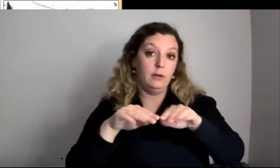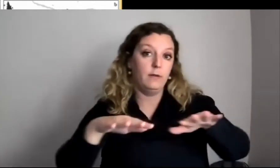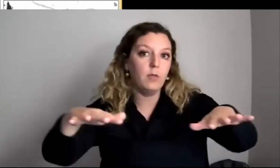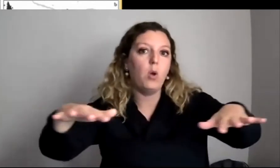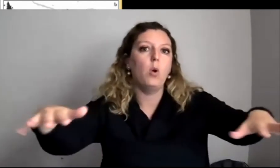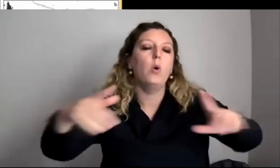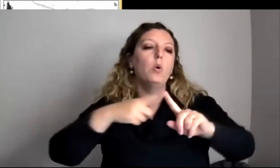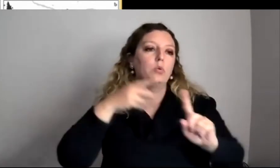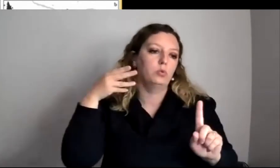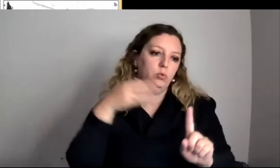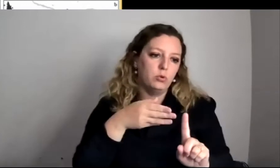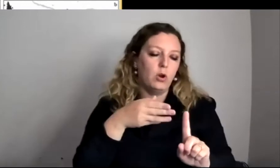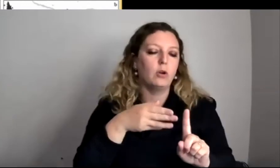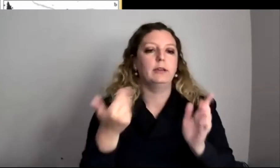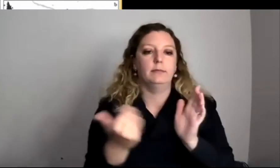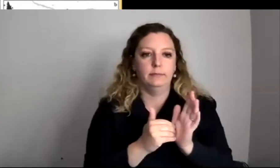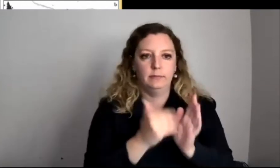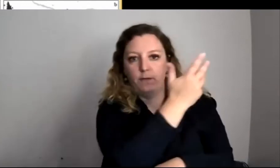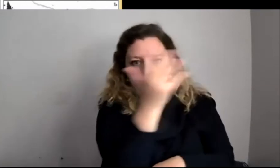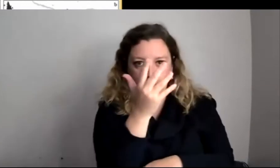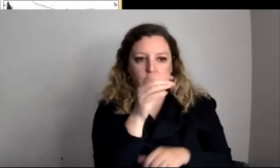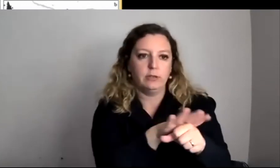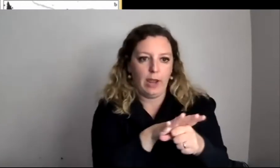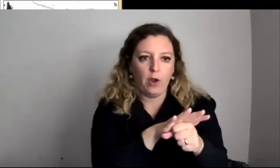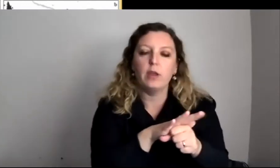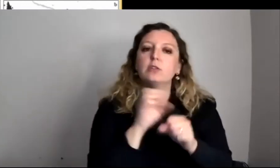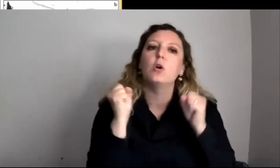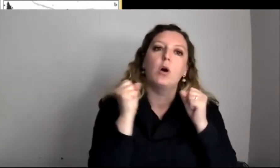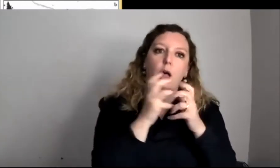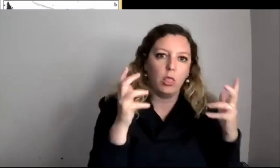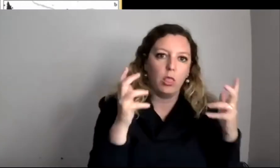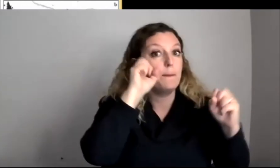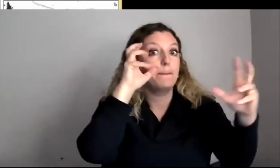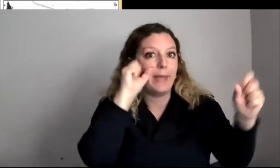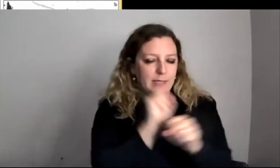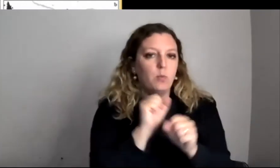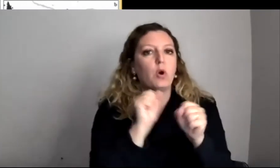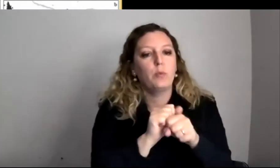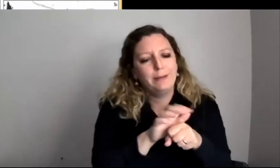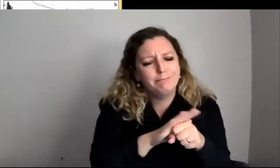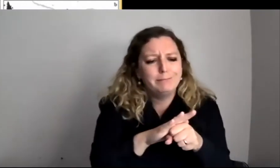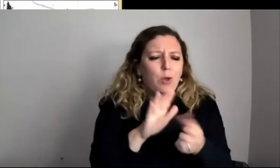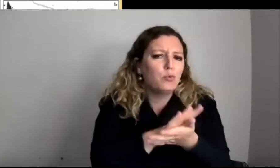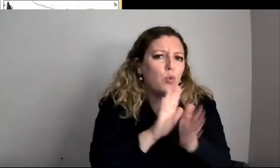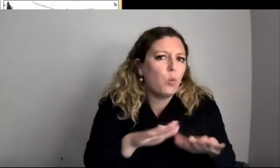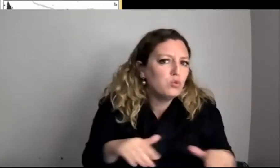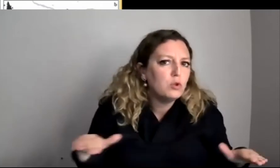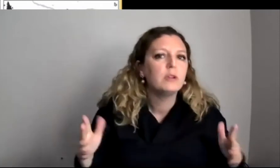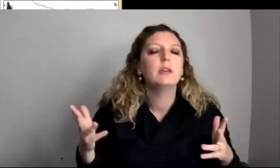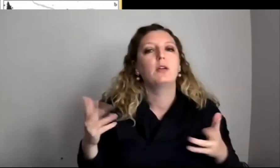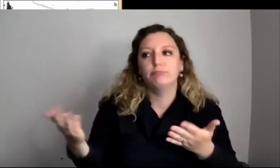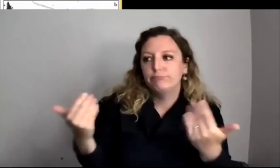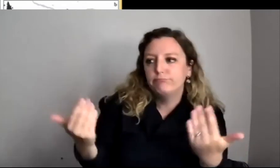target reforestation corridors. And so he's done all kinds of amazing work with the local school children to get